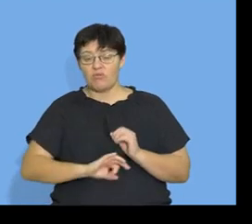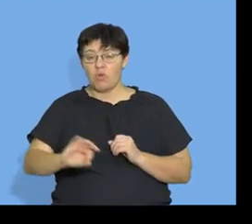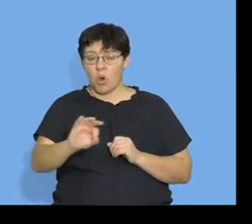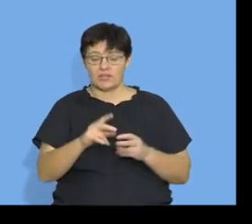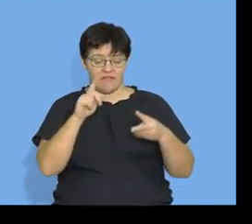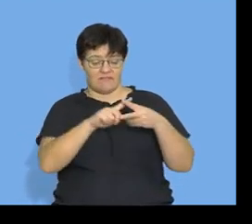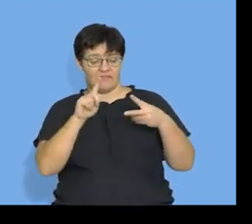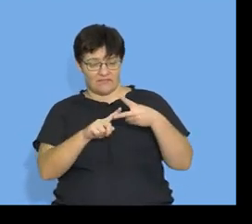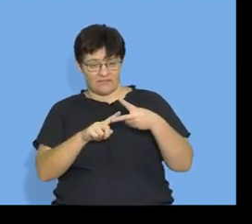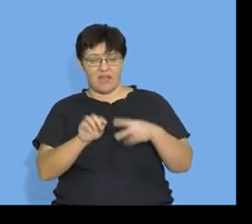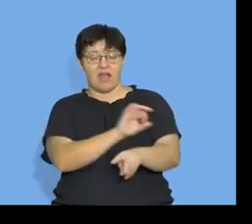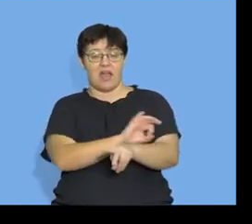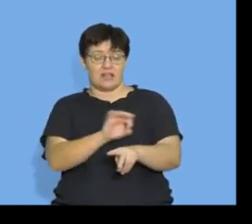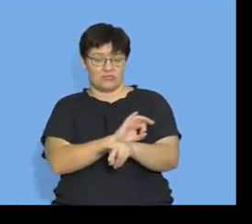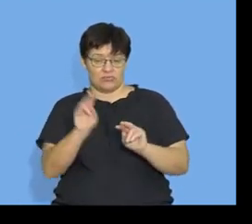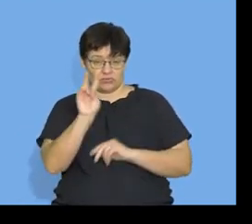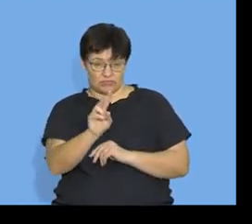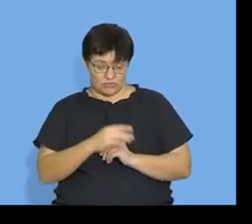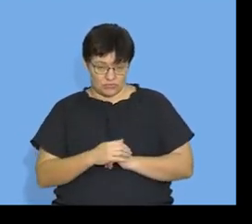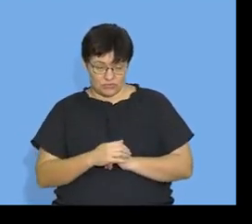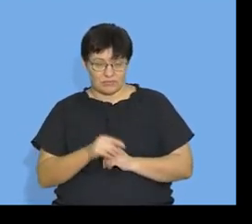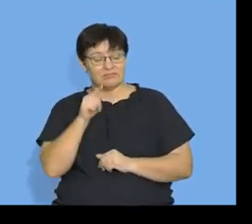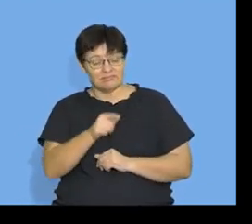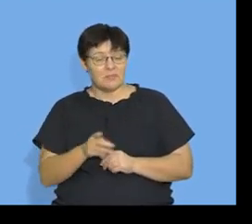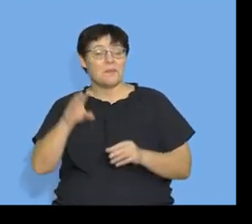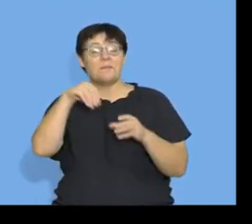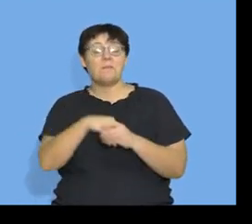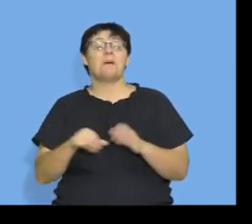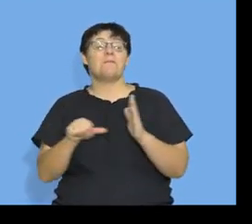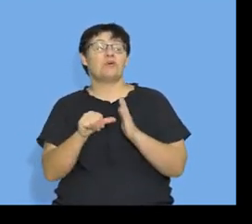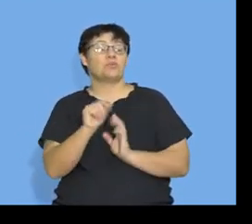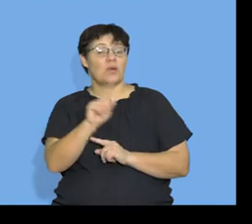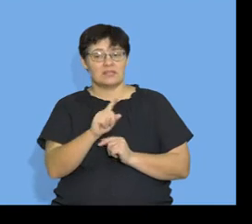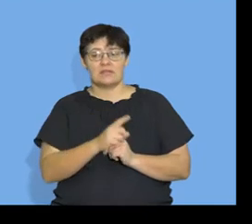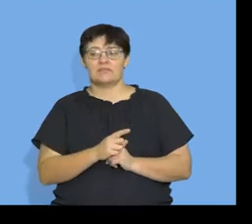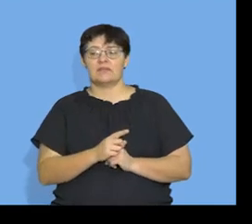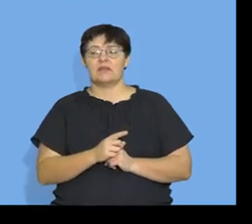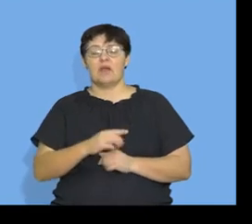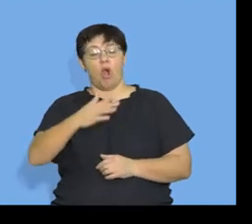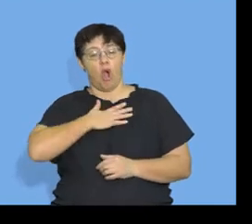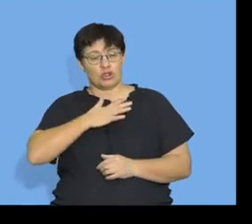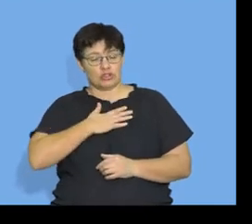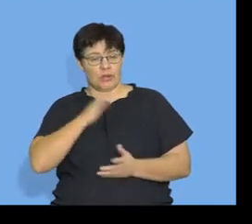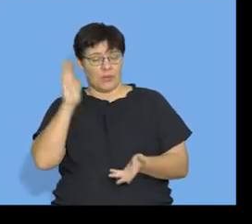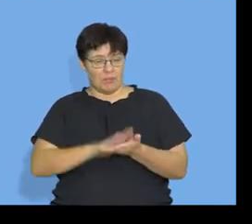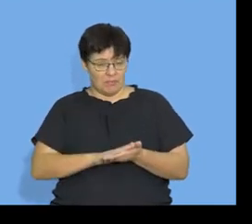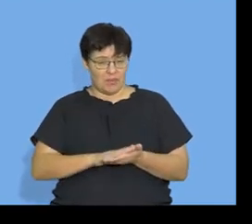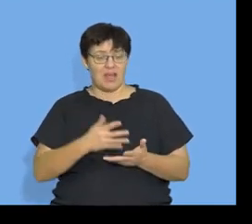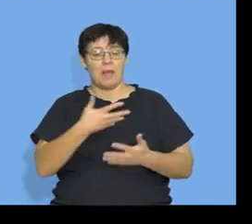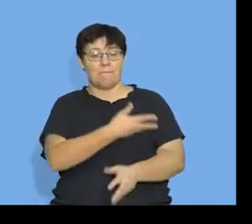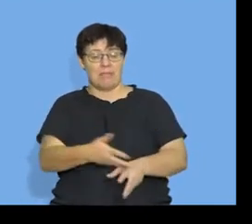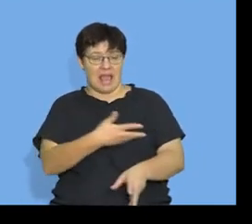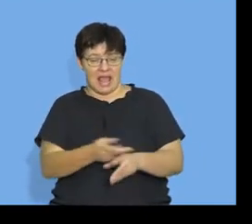The umbilical cord contains two umbilical arteries, and these arteries carry, importantly, deoxygenated